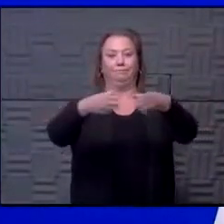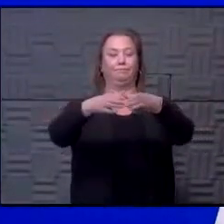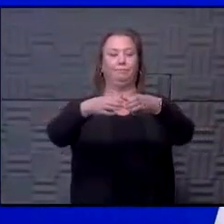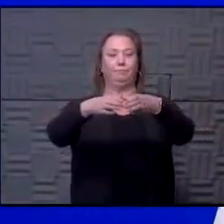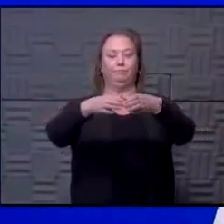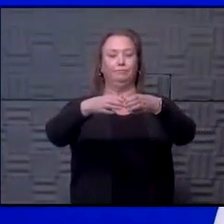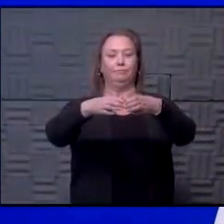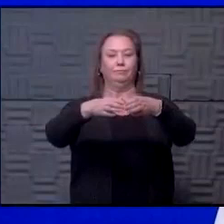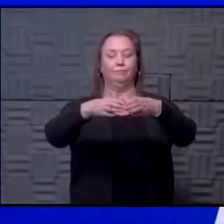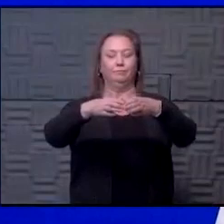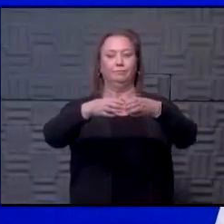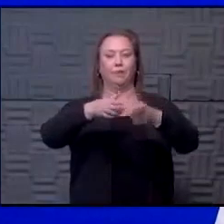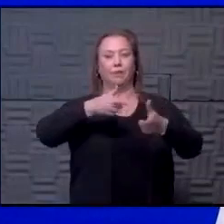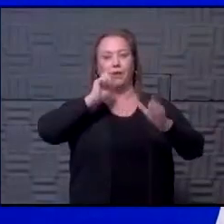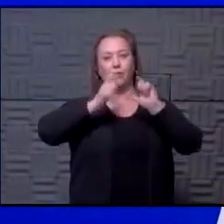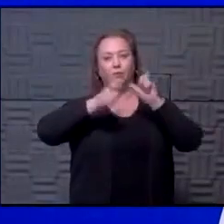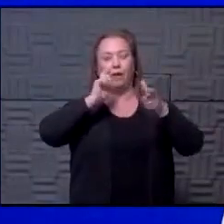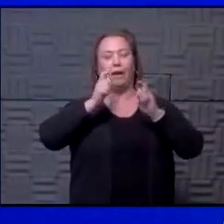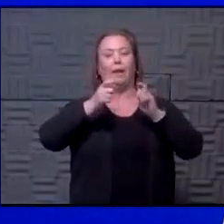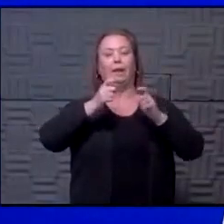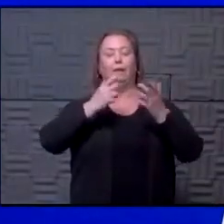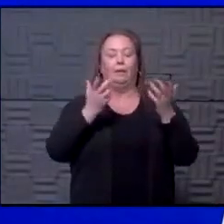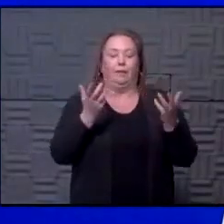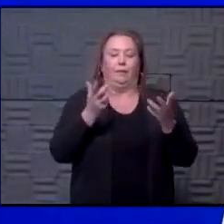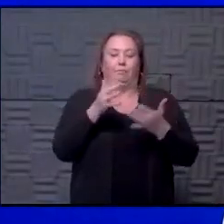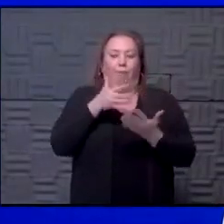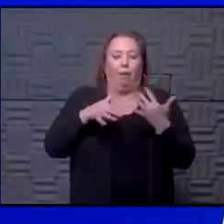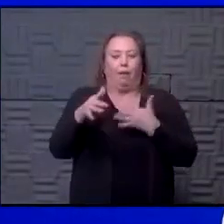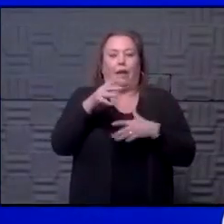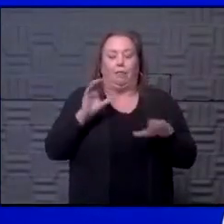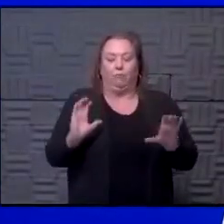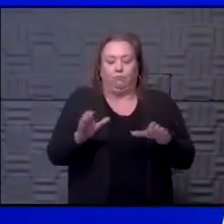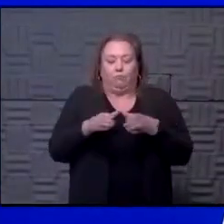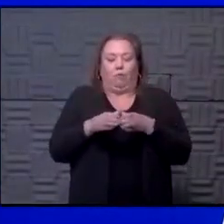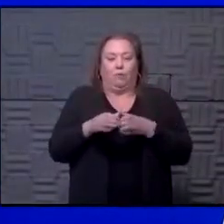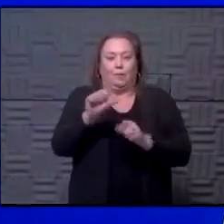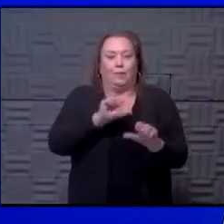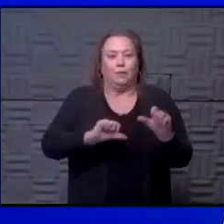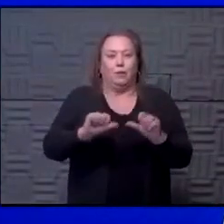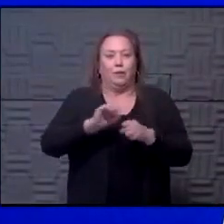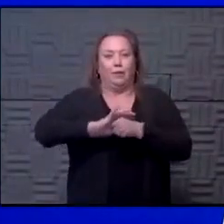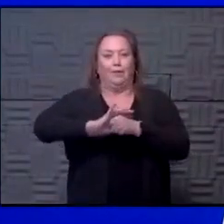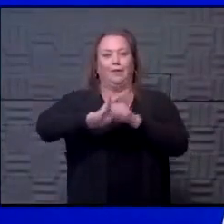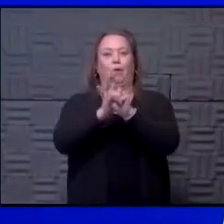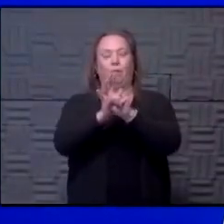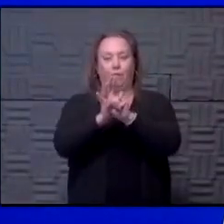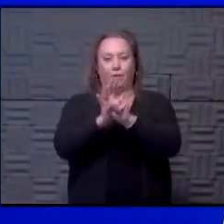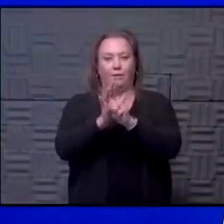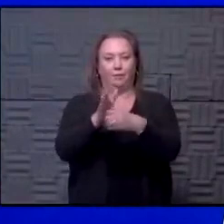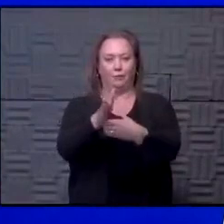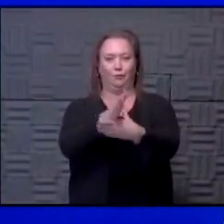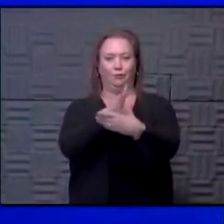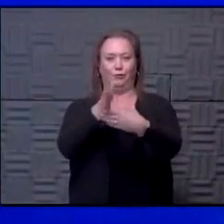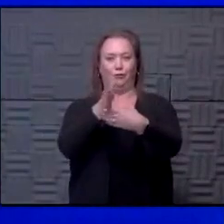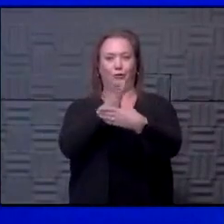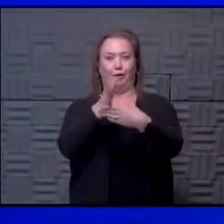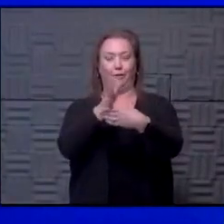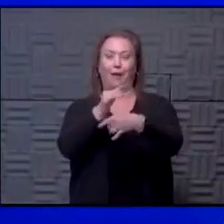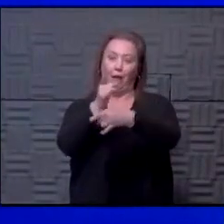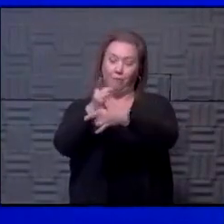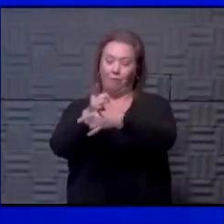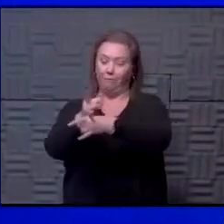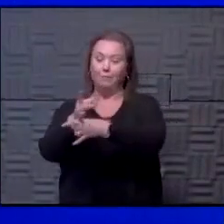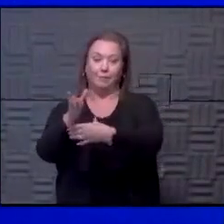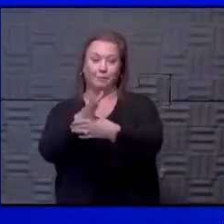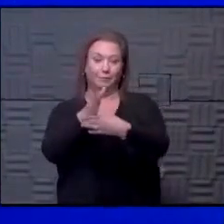they start to drink, they imbibe a little bit. Pretty soon they're closer together, and pretty soon COVID is shared as well as alcohol and